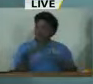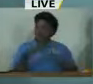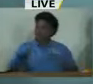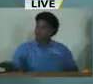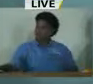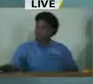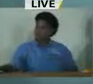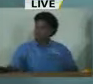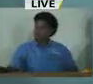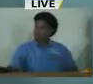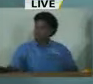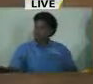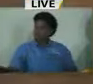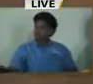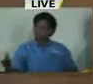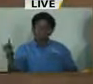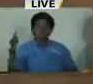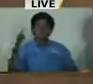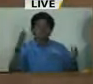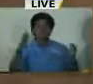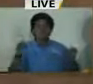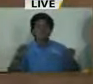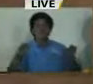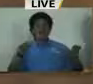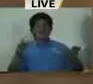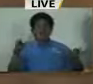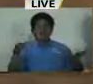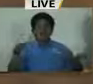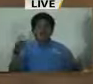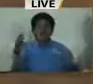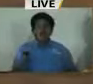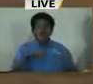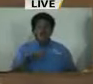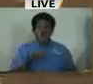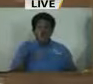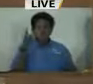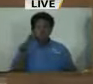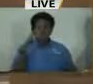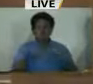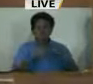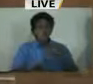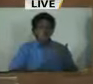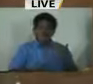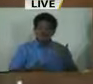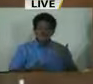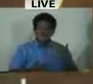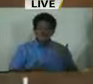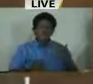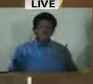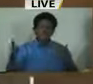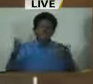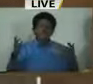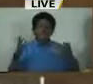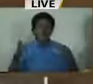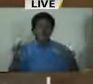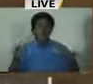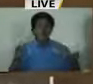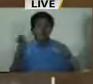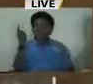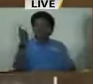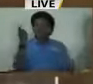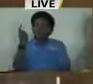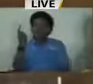They want action. They did not ask for blood. They want action